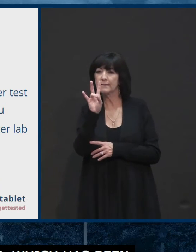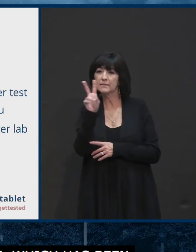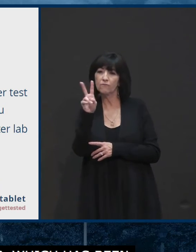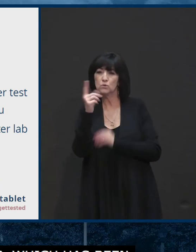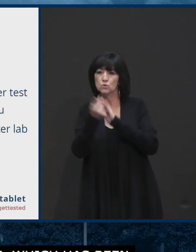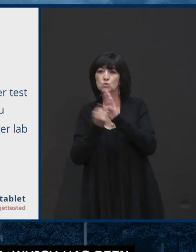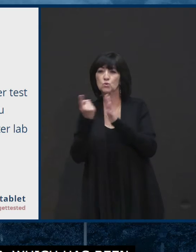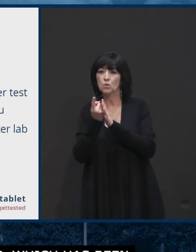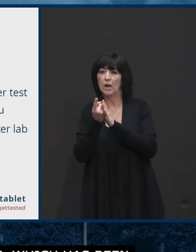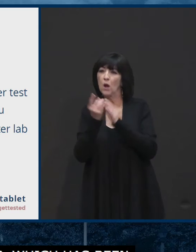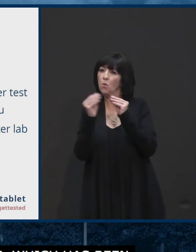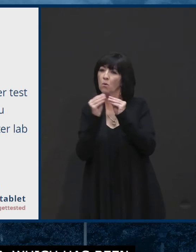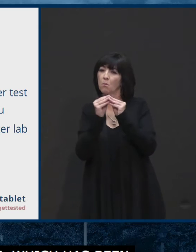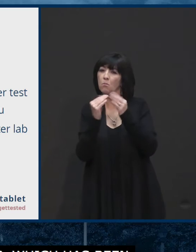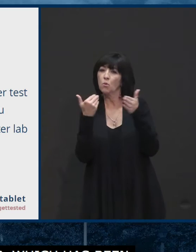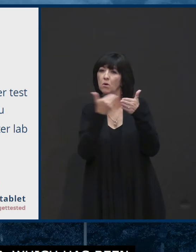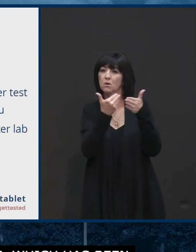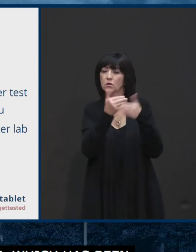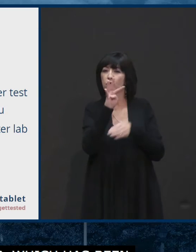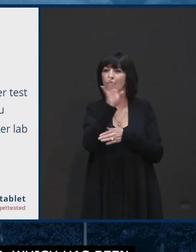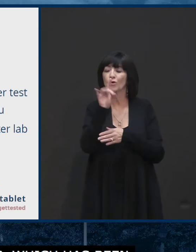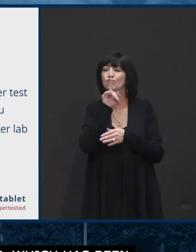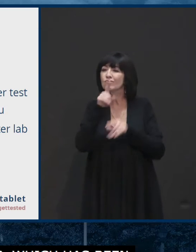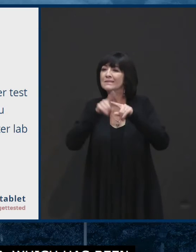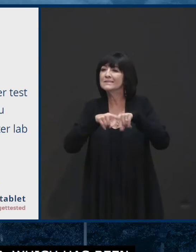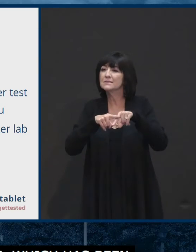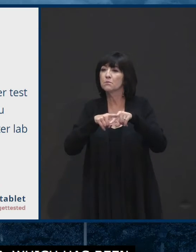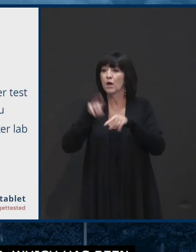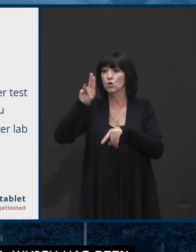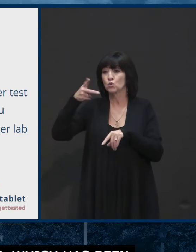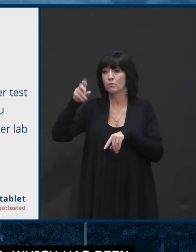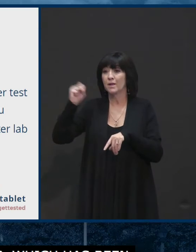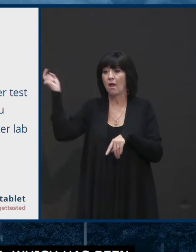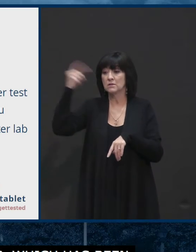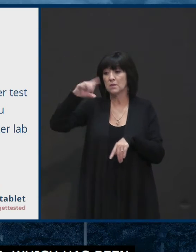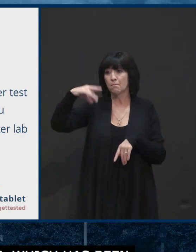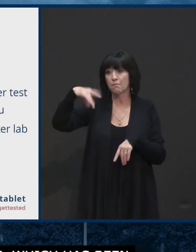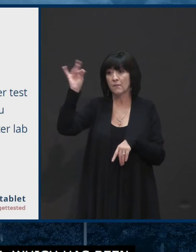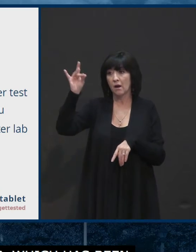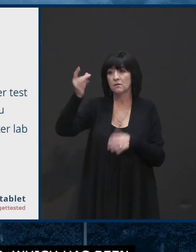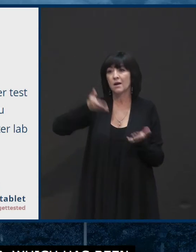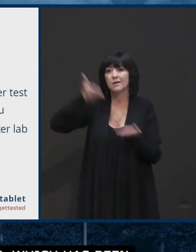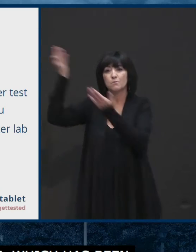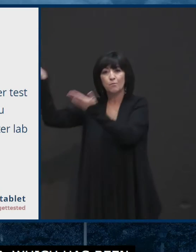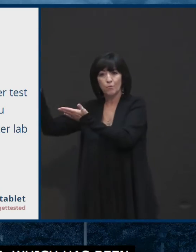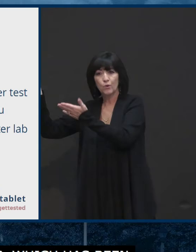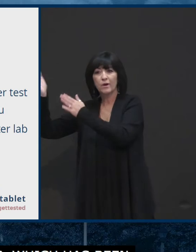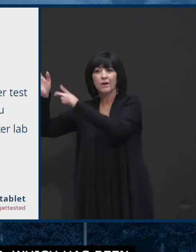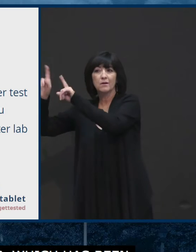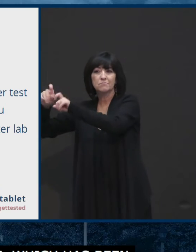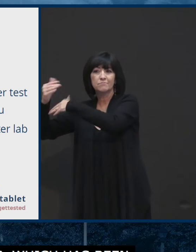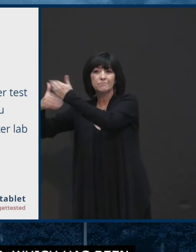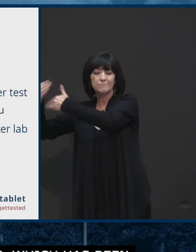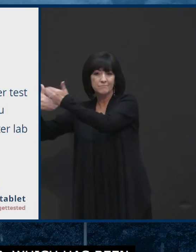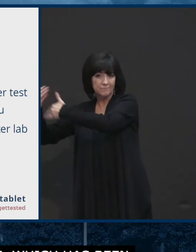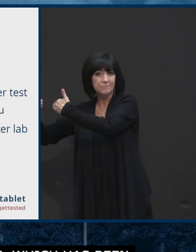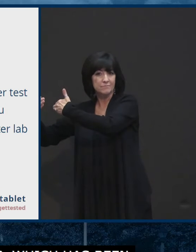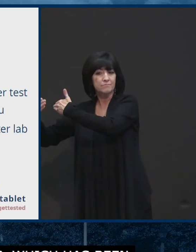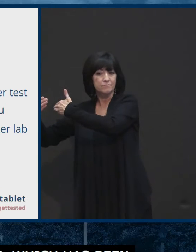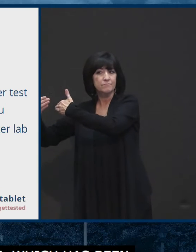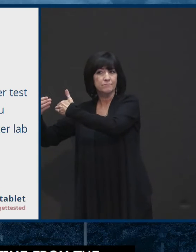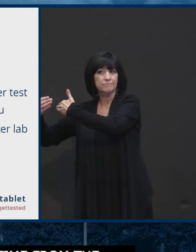lab. A lot of times that depends when somebody drops it off in the UPS box, and then it gets to them. So we know that they are